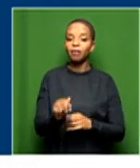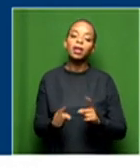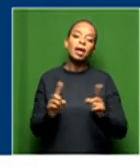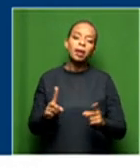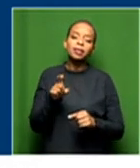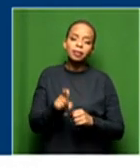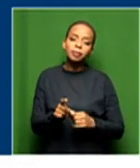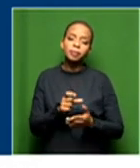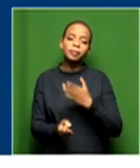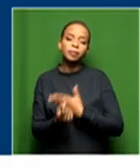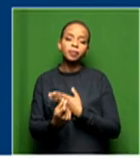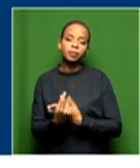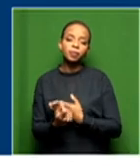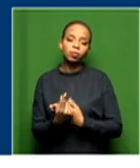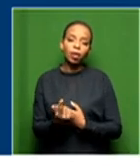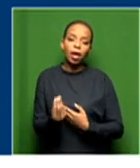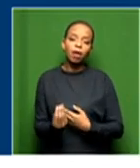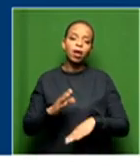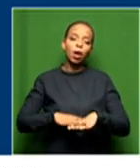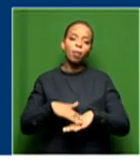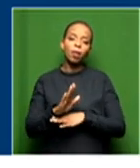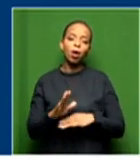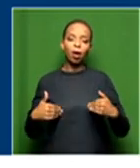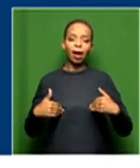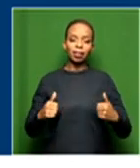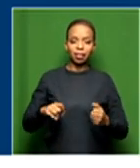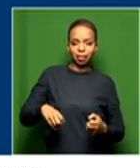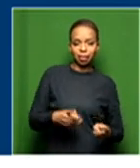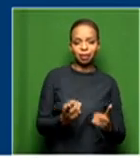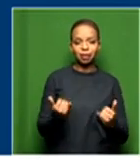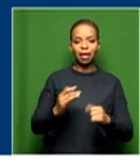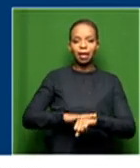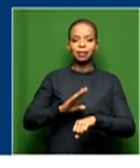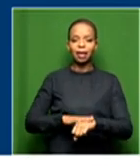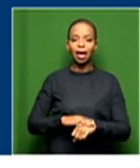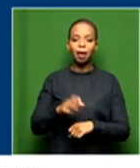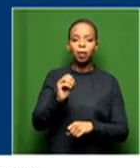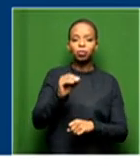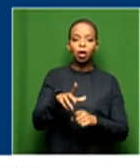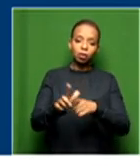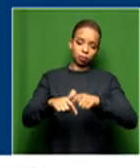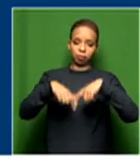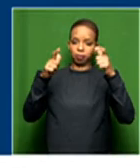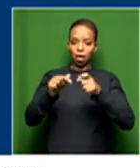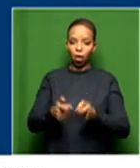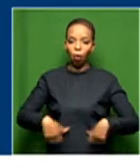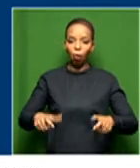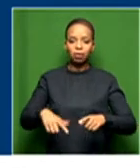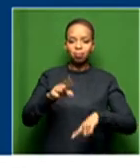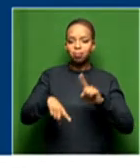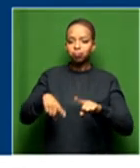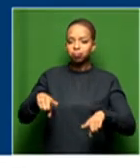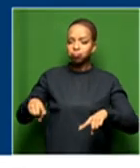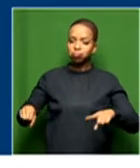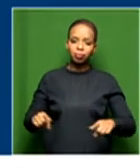just needing some prompting to have more healthy interactions in this time. So it really is a whole host of activities, and it's